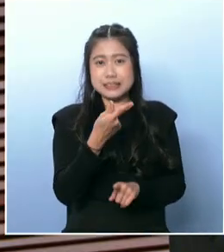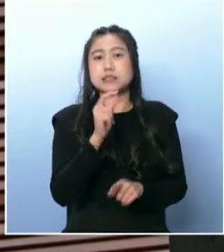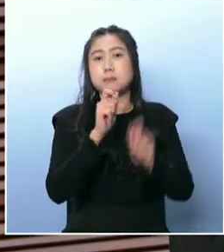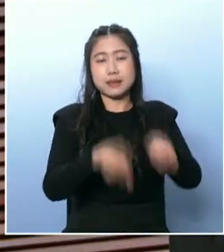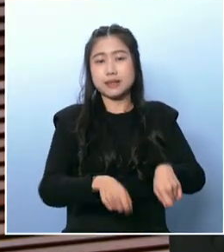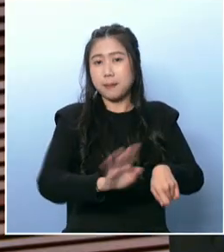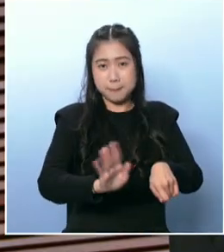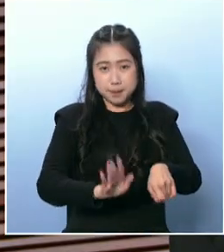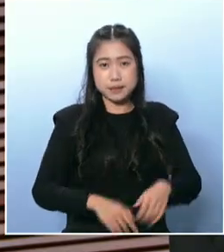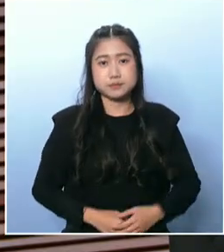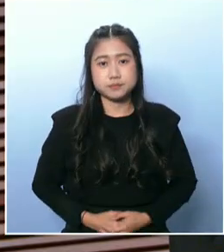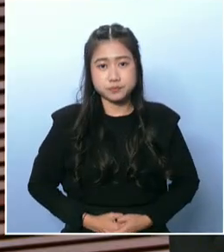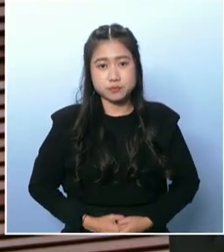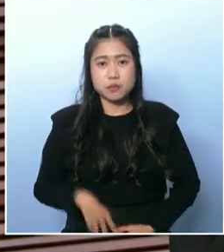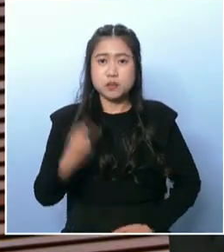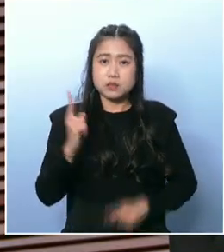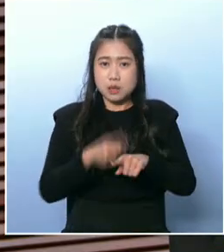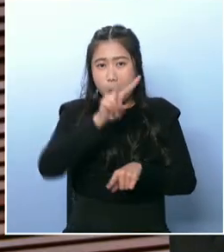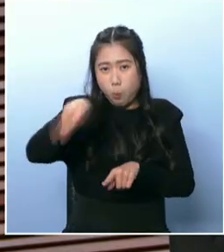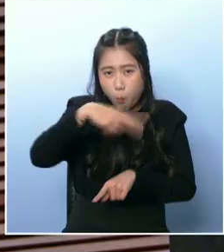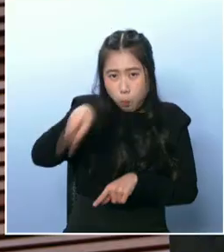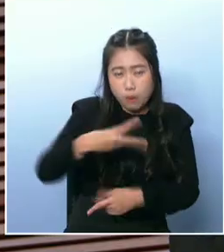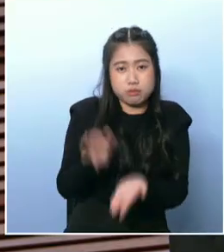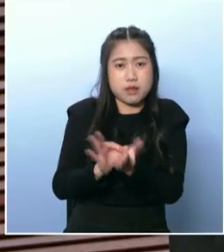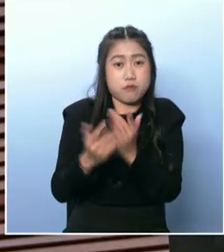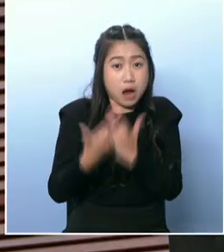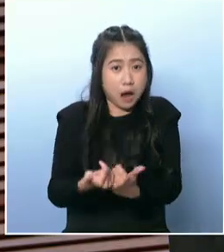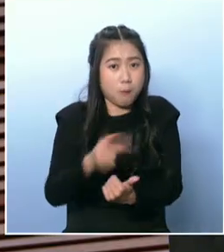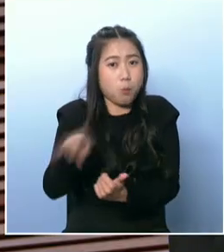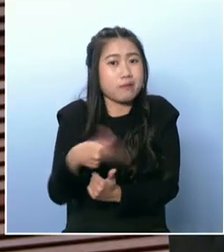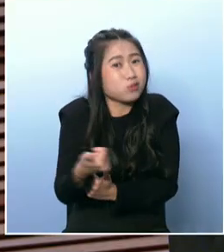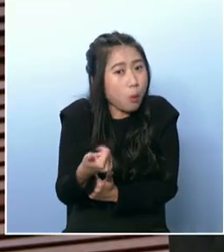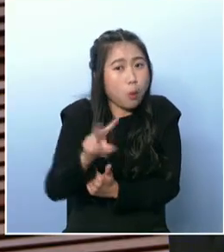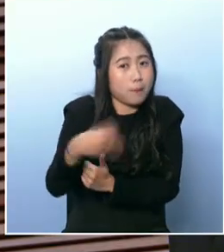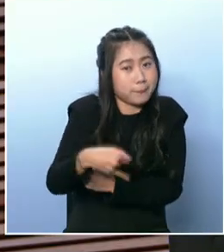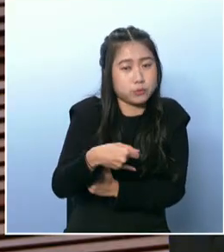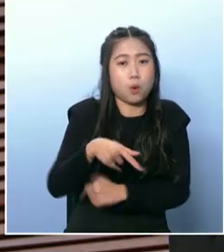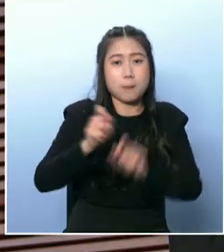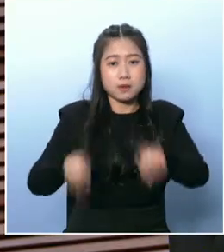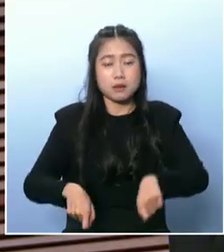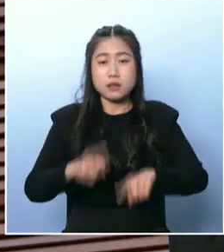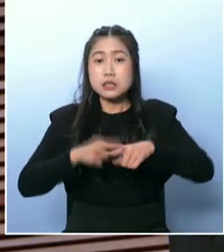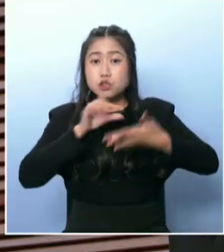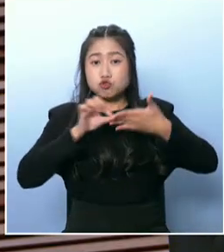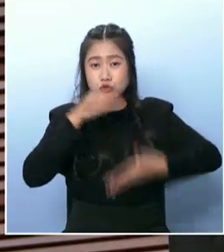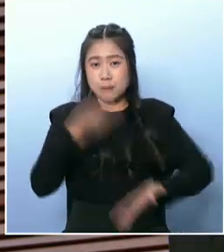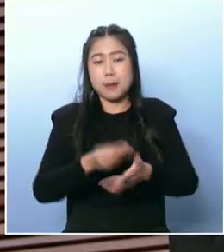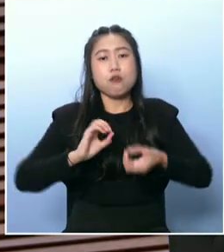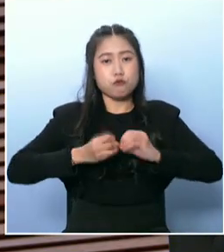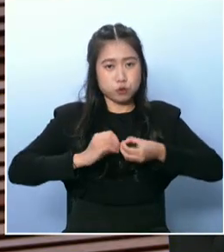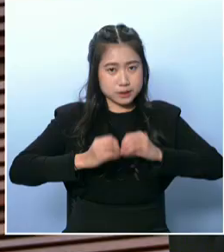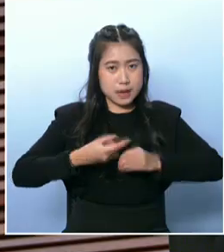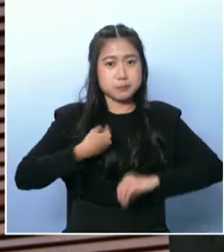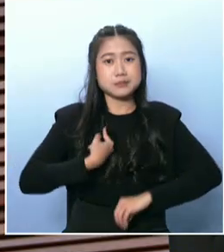question, it is not a question of financial resources. The question is whether we can really find